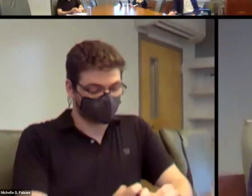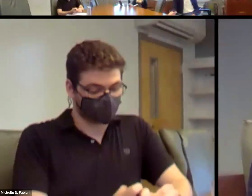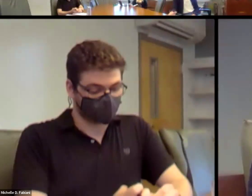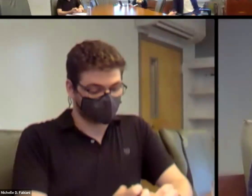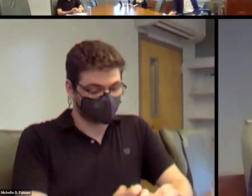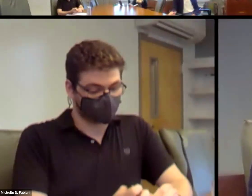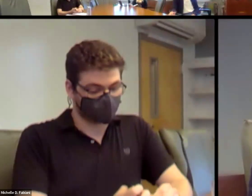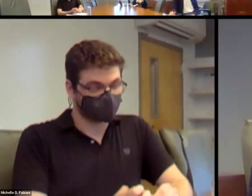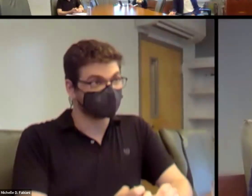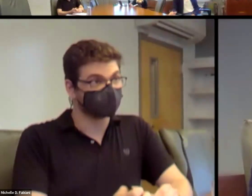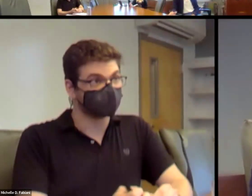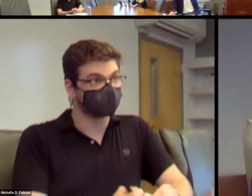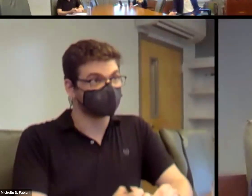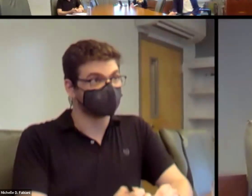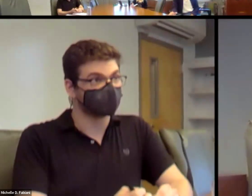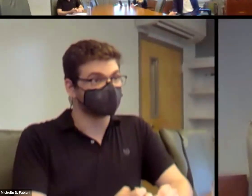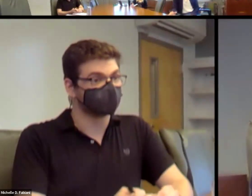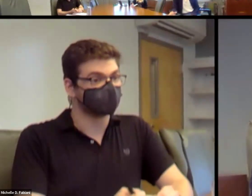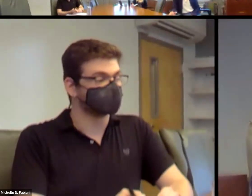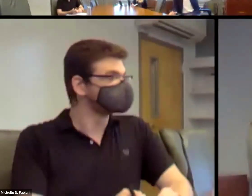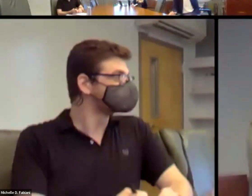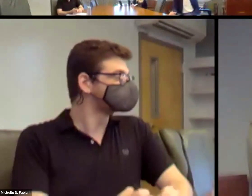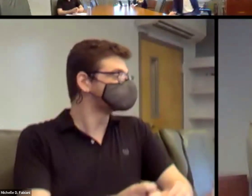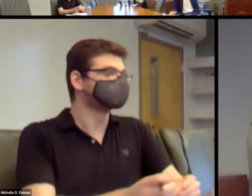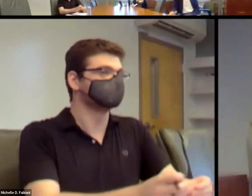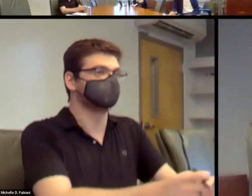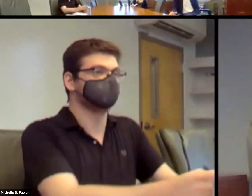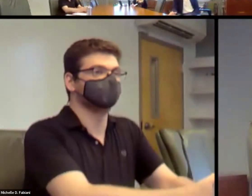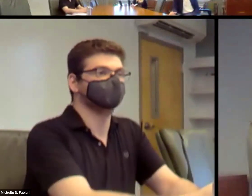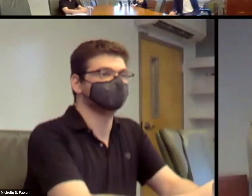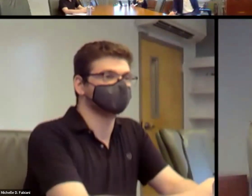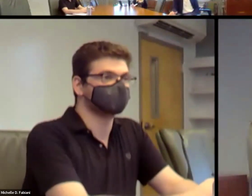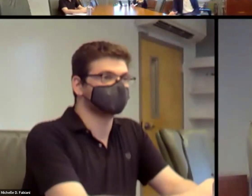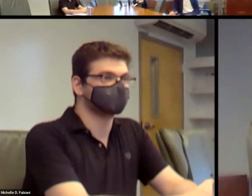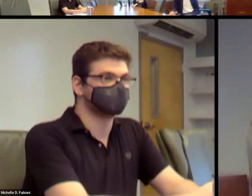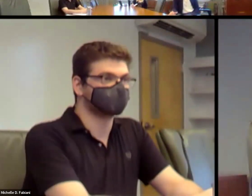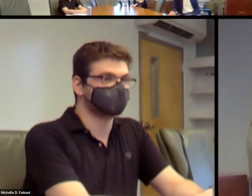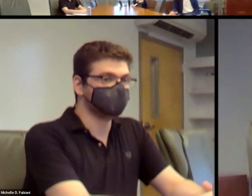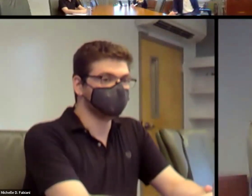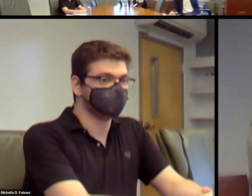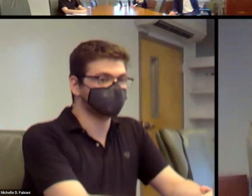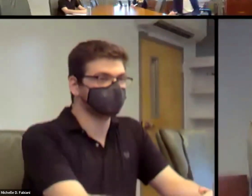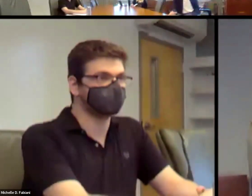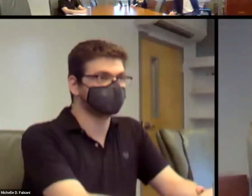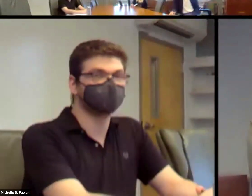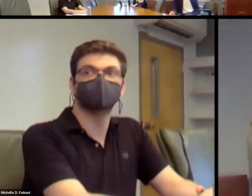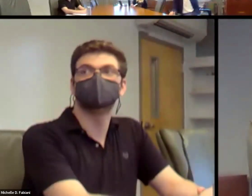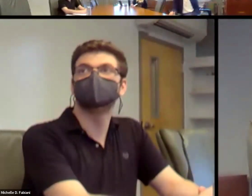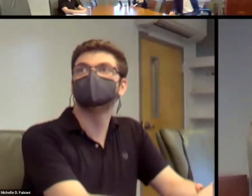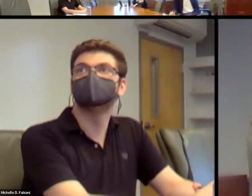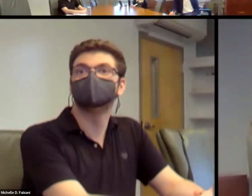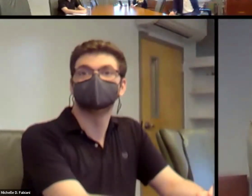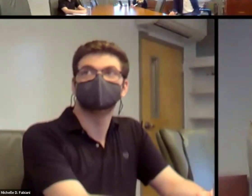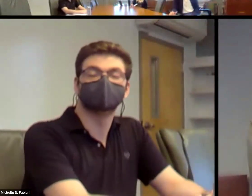So there's a lot going on there, and I'm very excited that there's conversation happening. Motivation